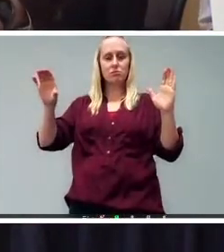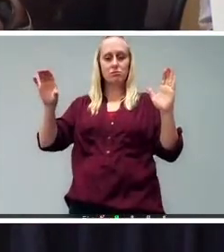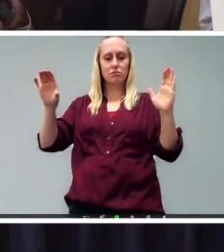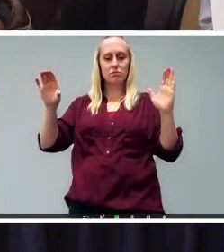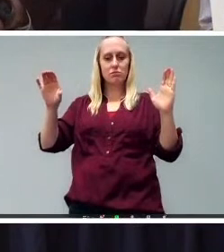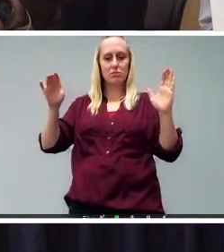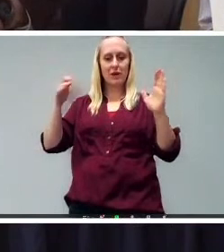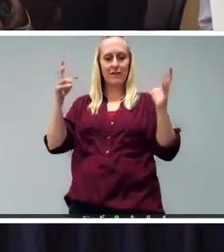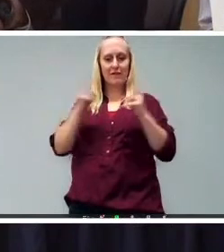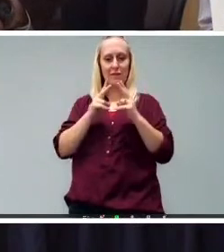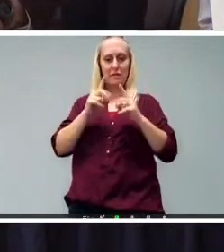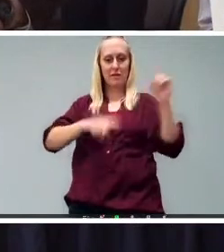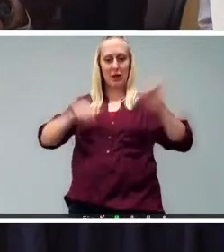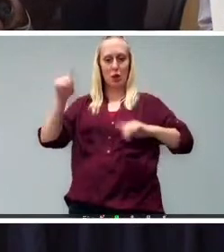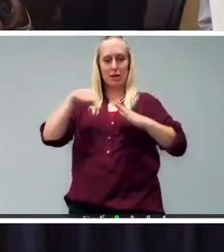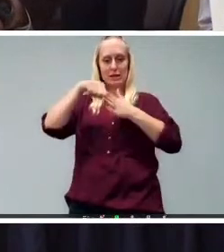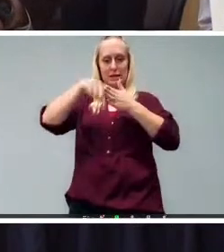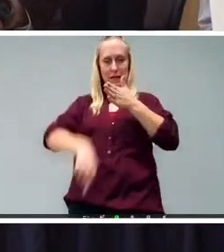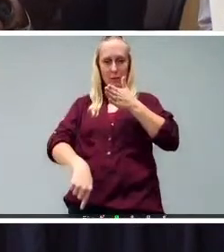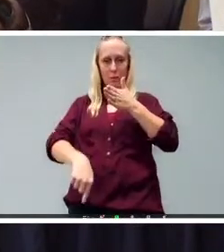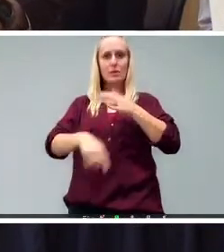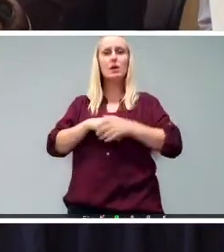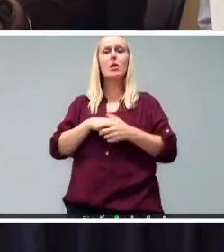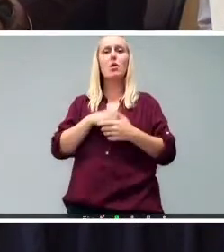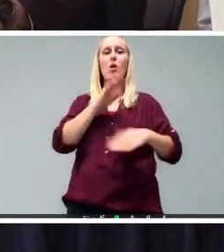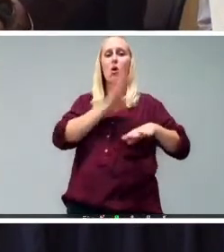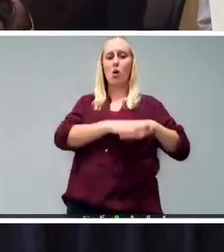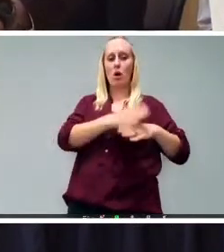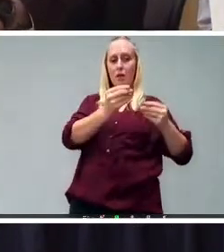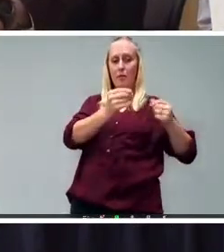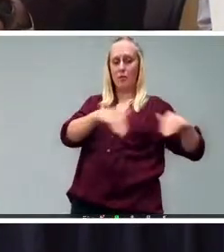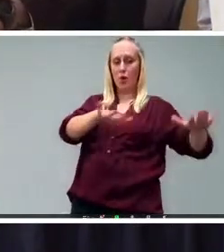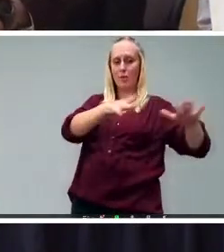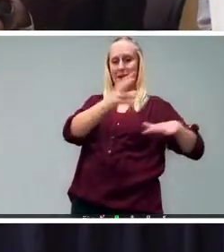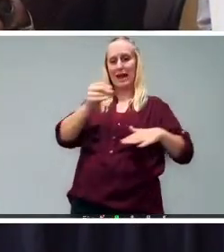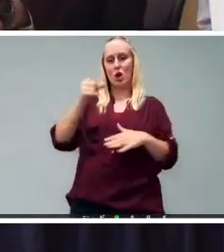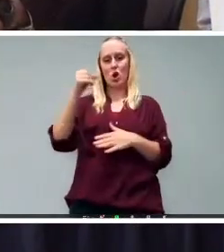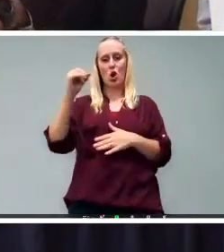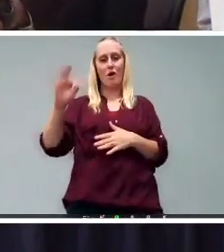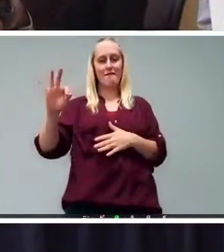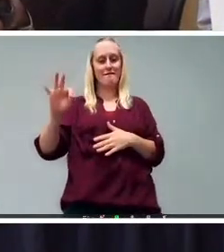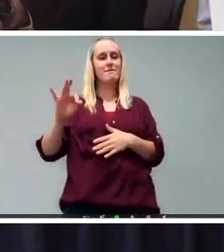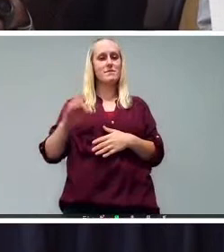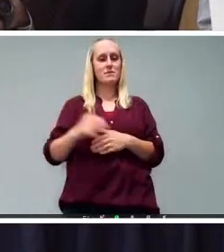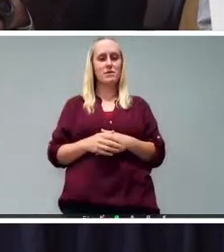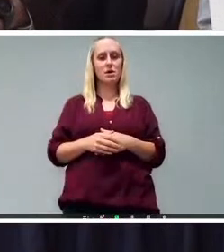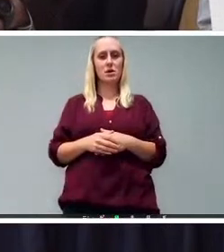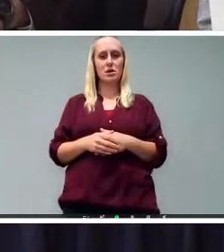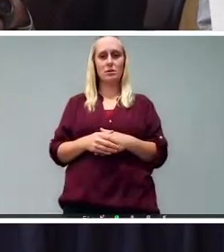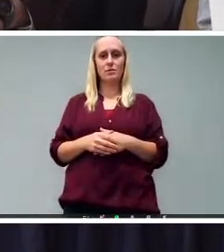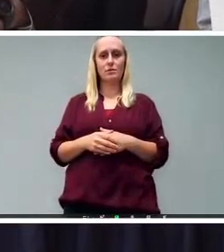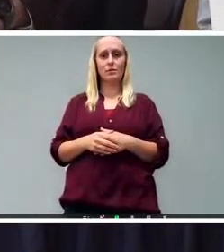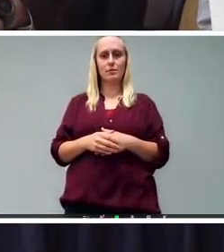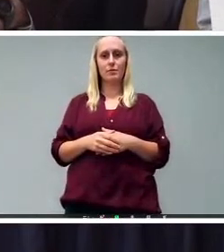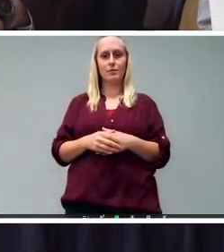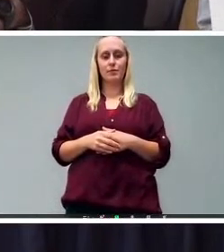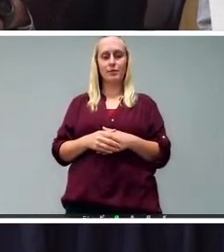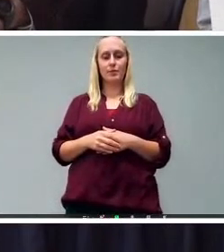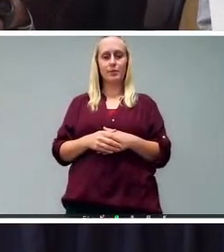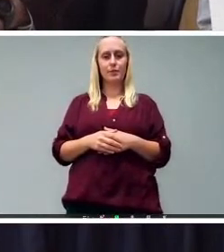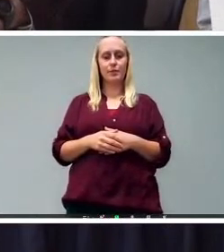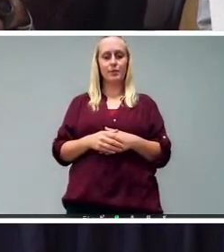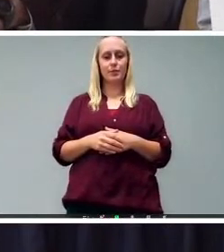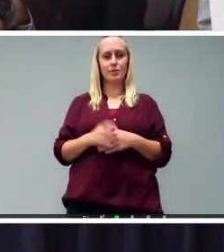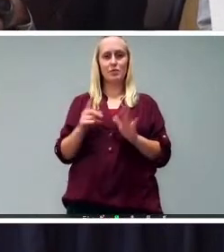depths, both on the property and off the property, to address the